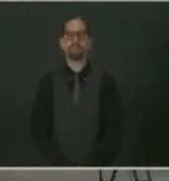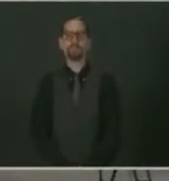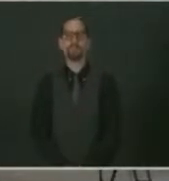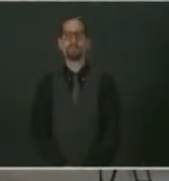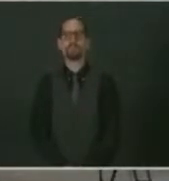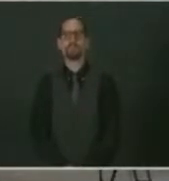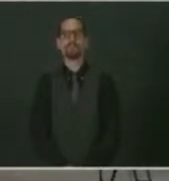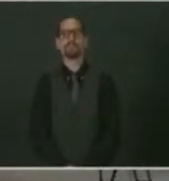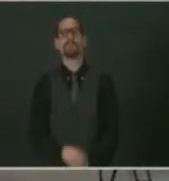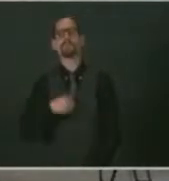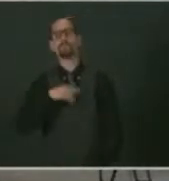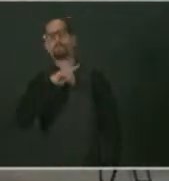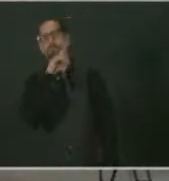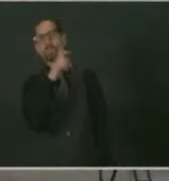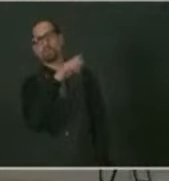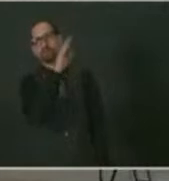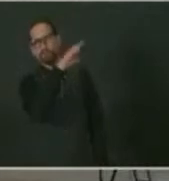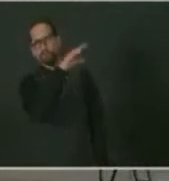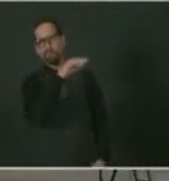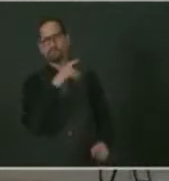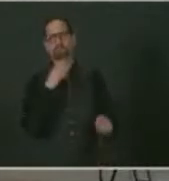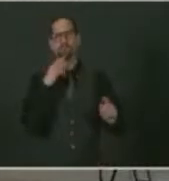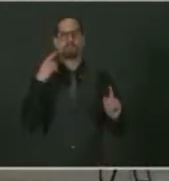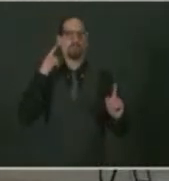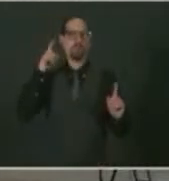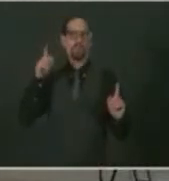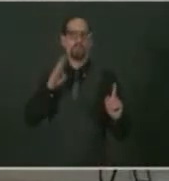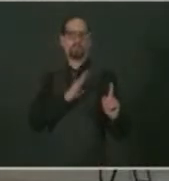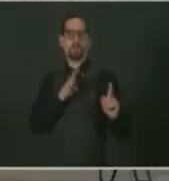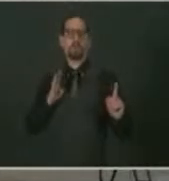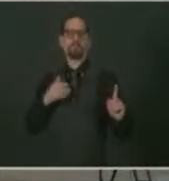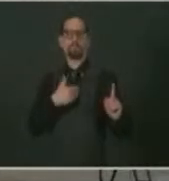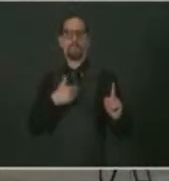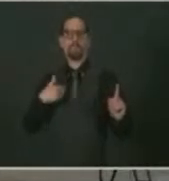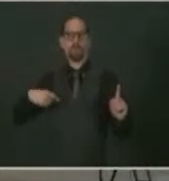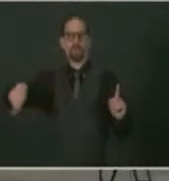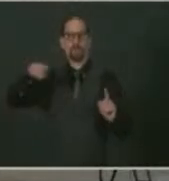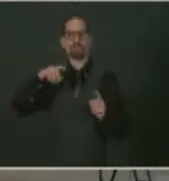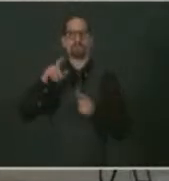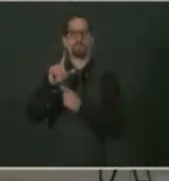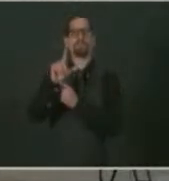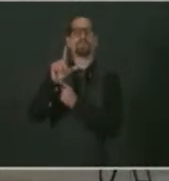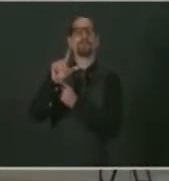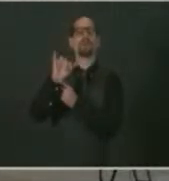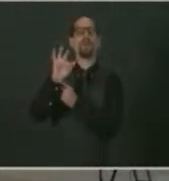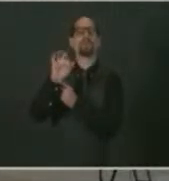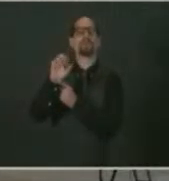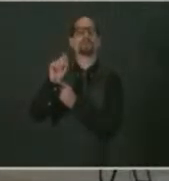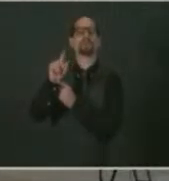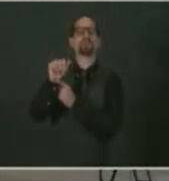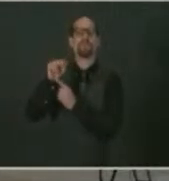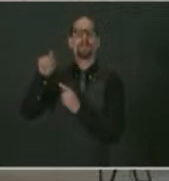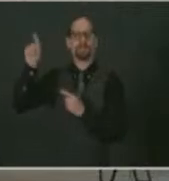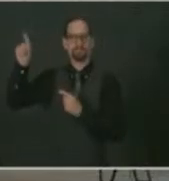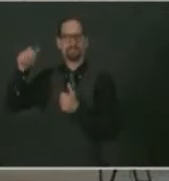for board members of Lifespan and Care New England to receive vaccines. Do you share that view?